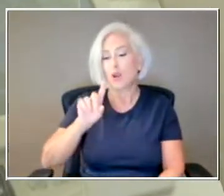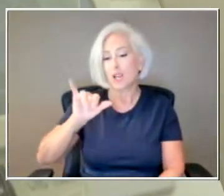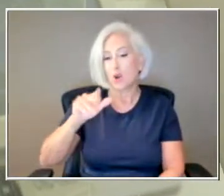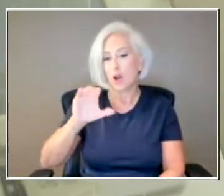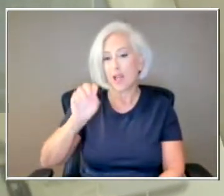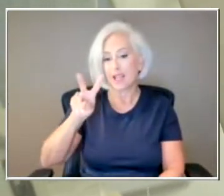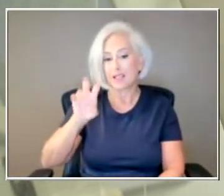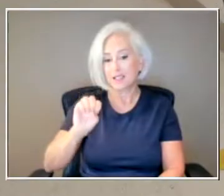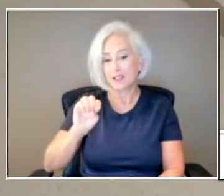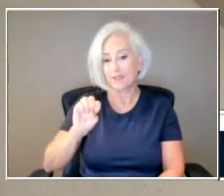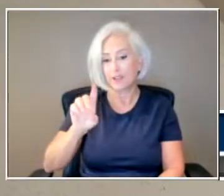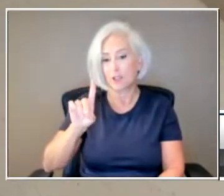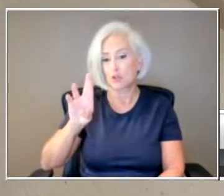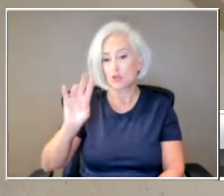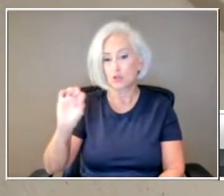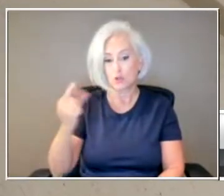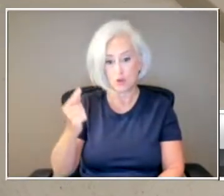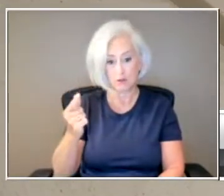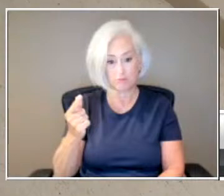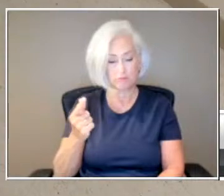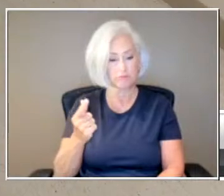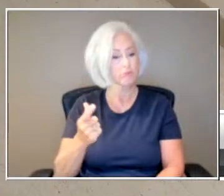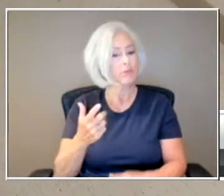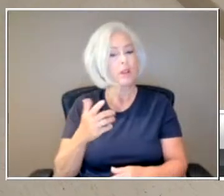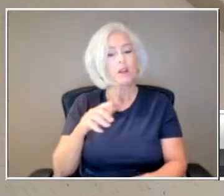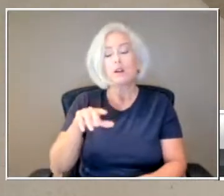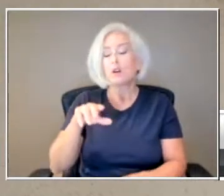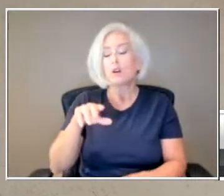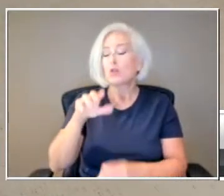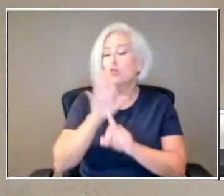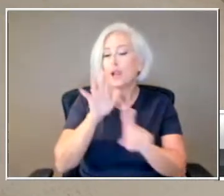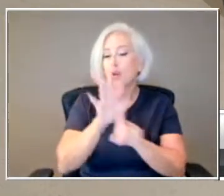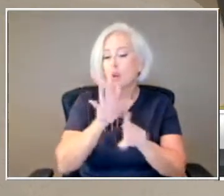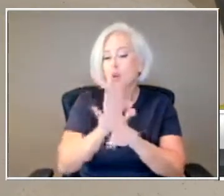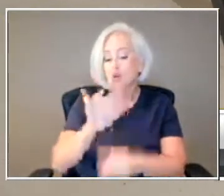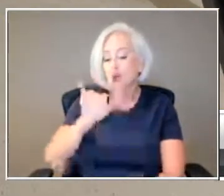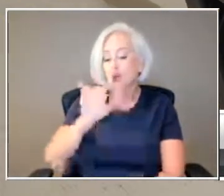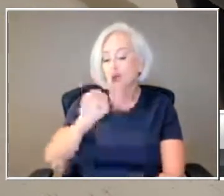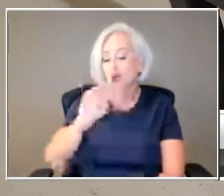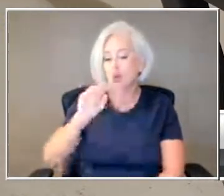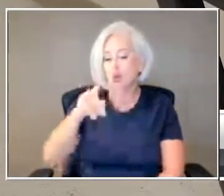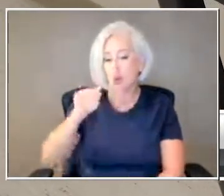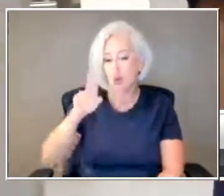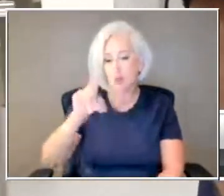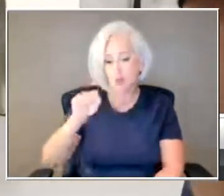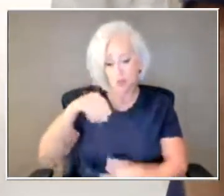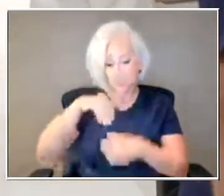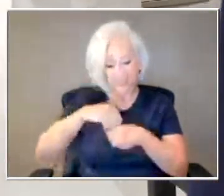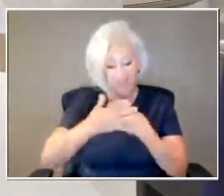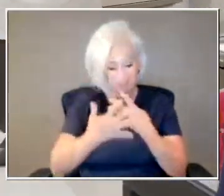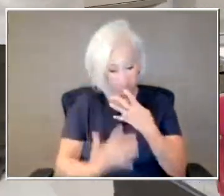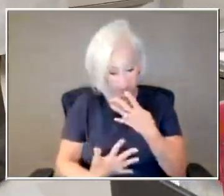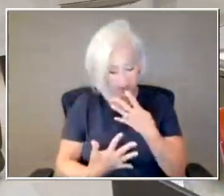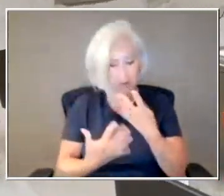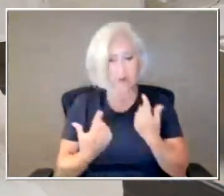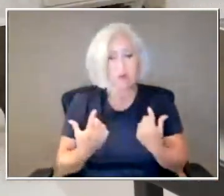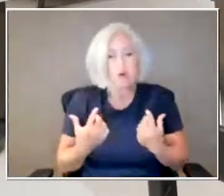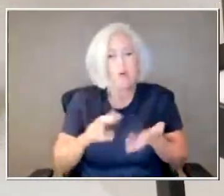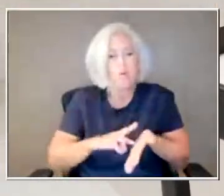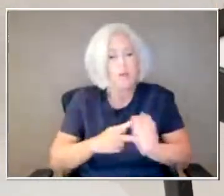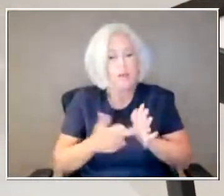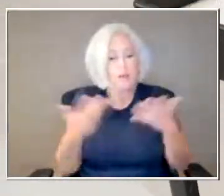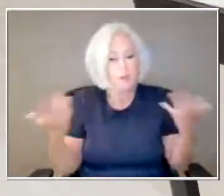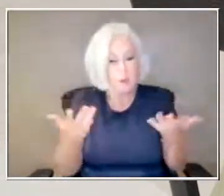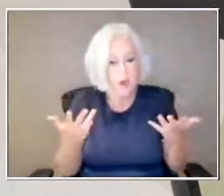means to have radioactive isotopes in your blood. How do they find the cancer and not find the healthy tissue? We'll